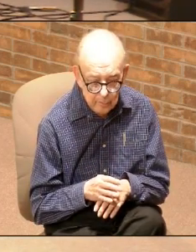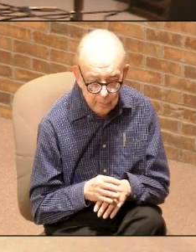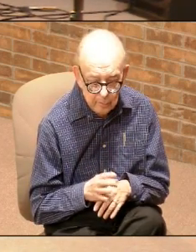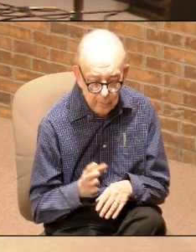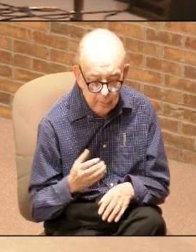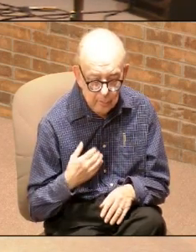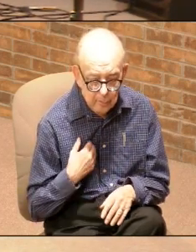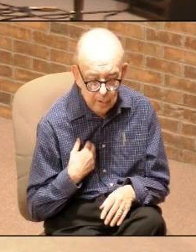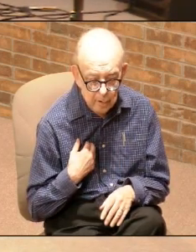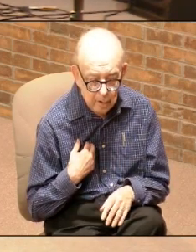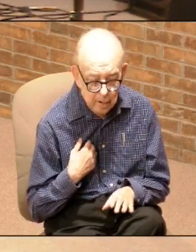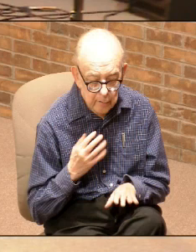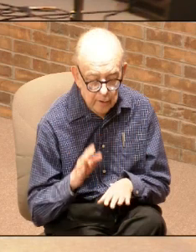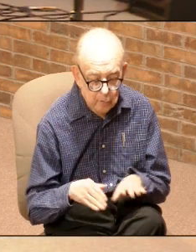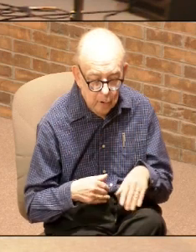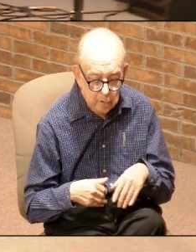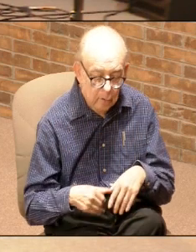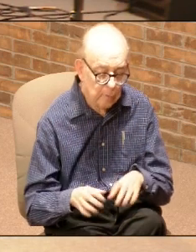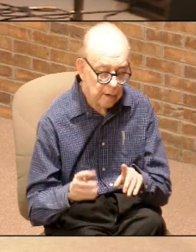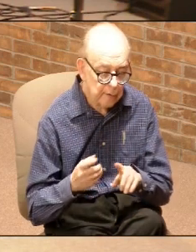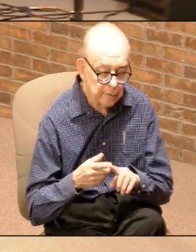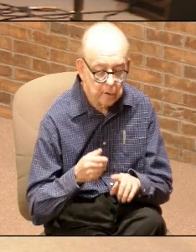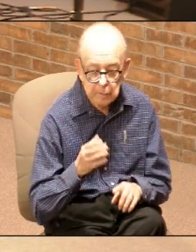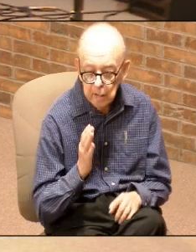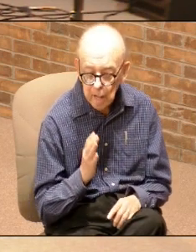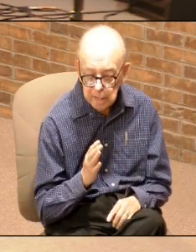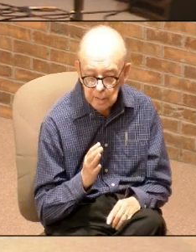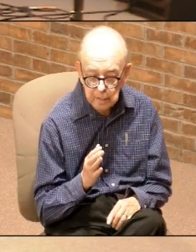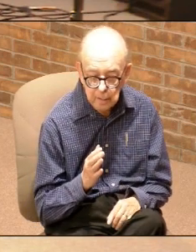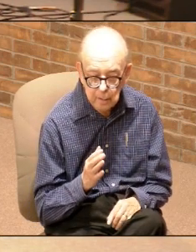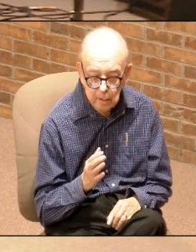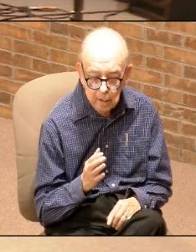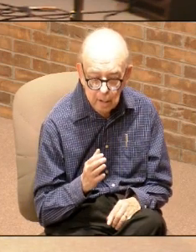have now walked away from God completely.